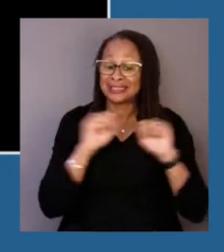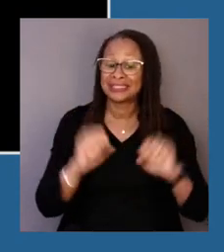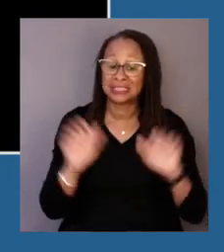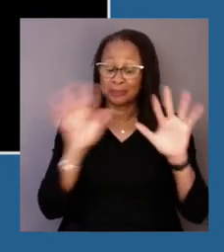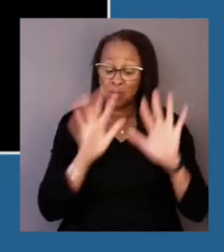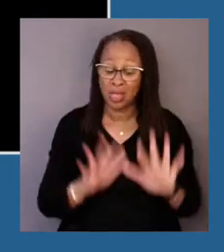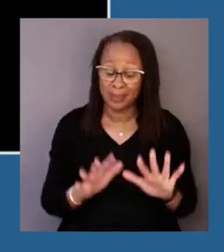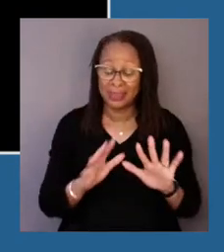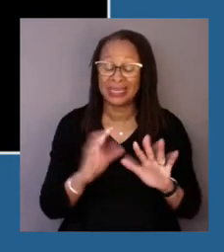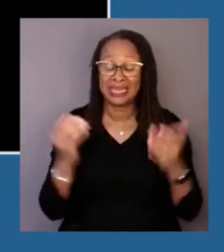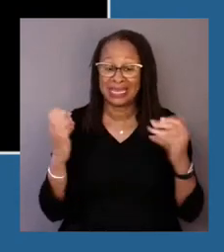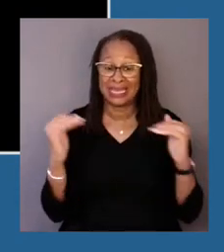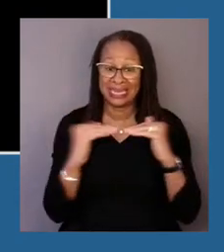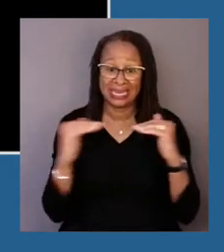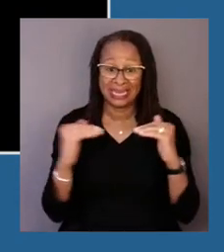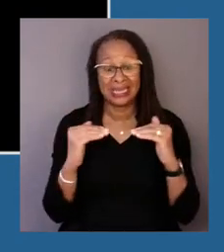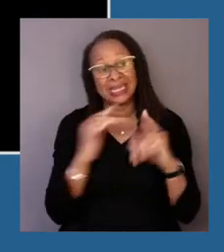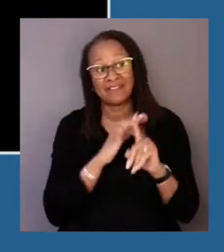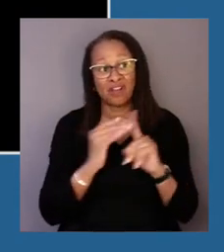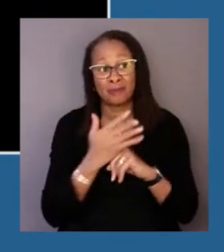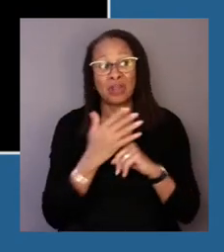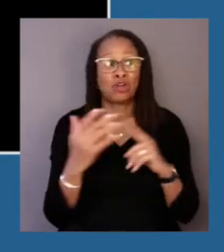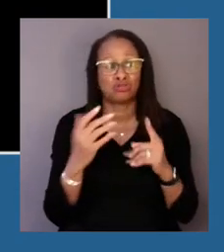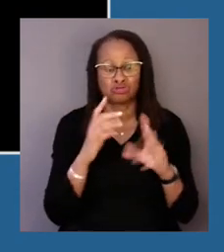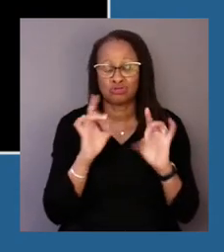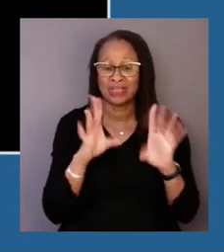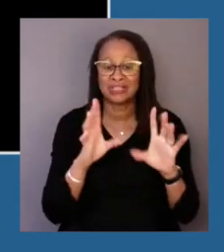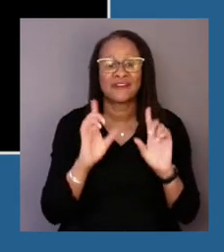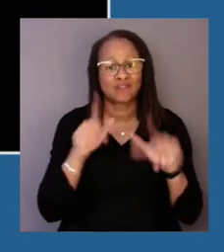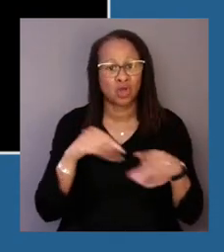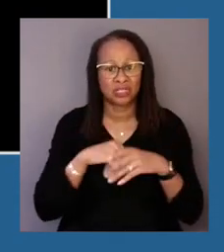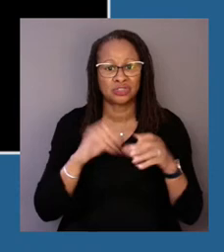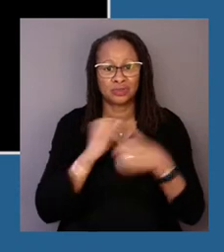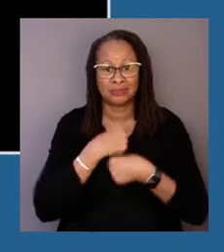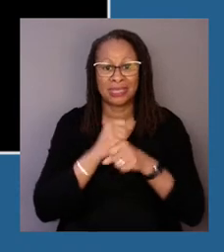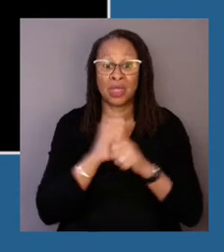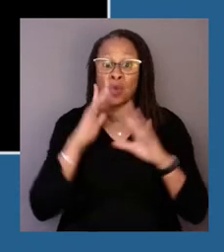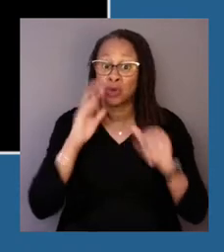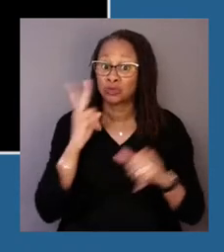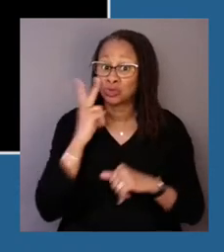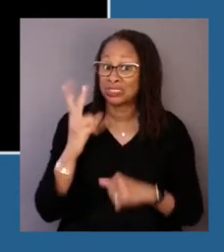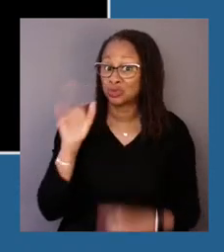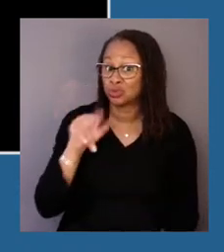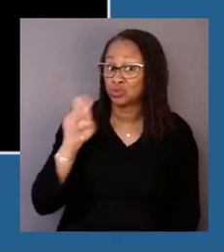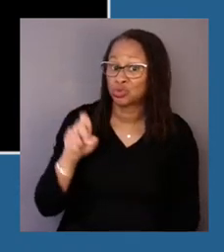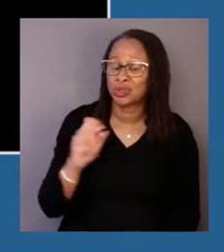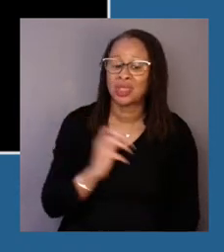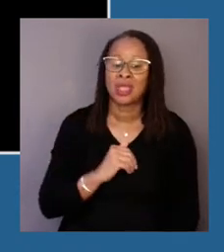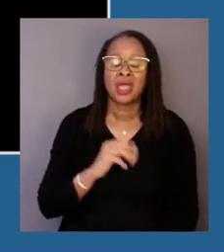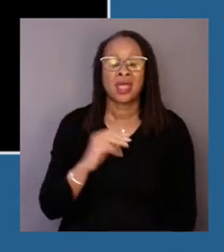have gone into each other's making. So we hope to see you again then. Visit